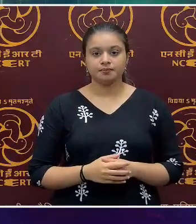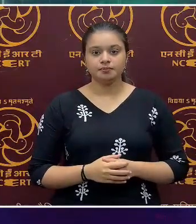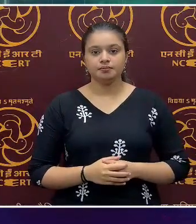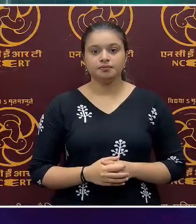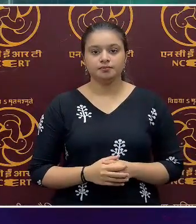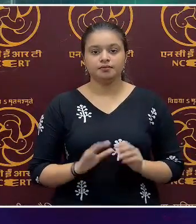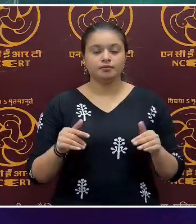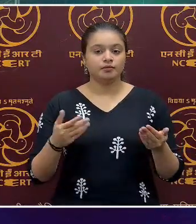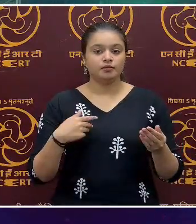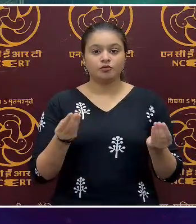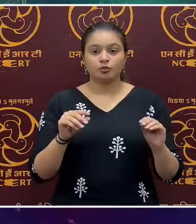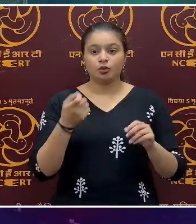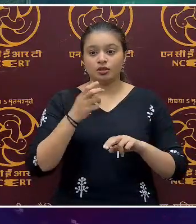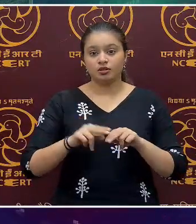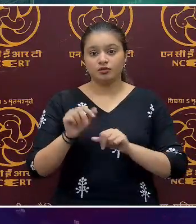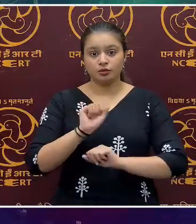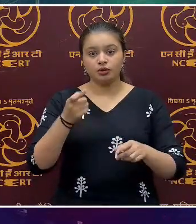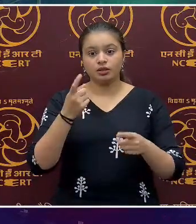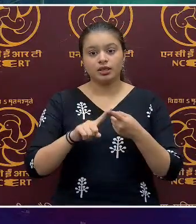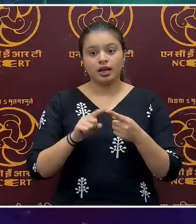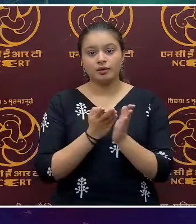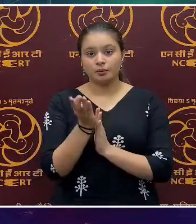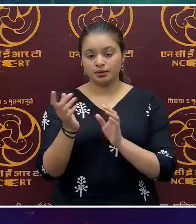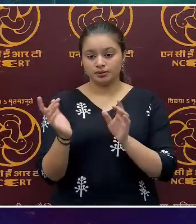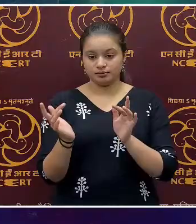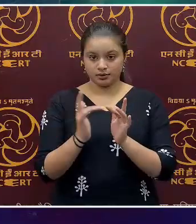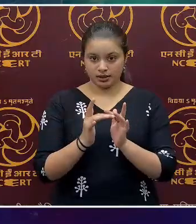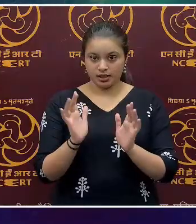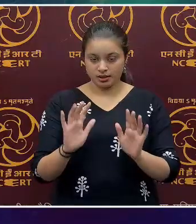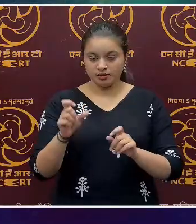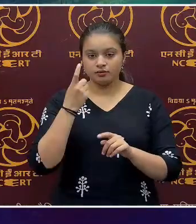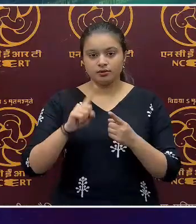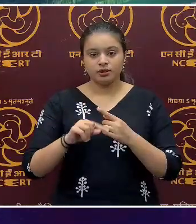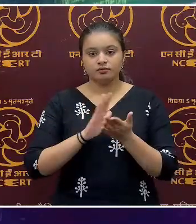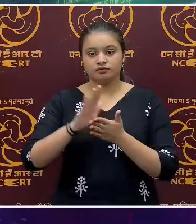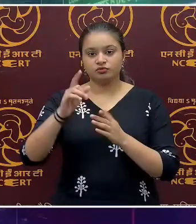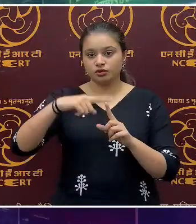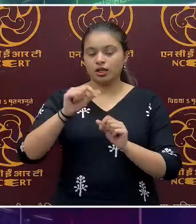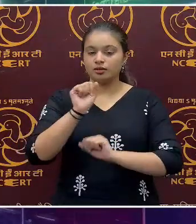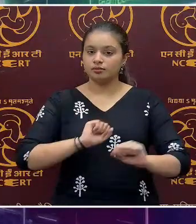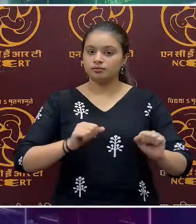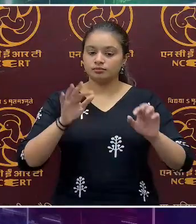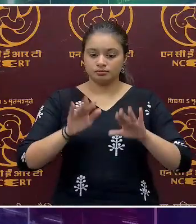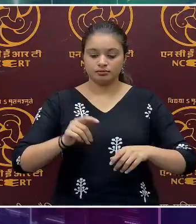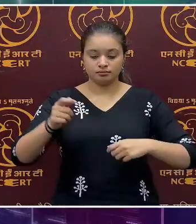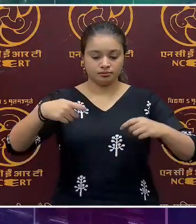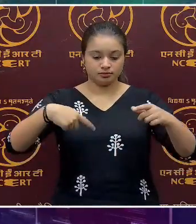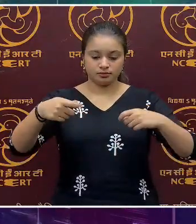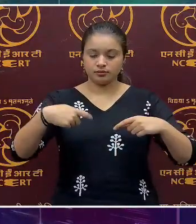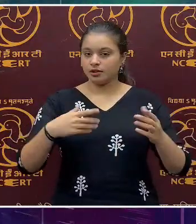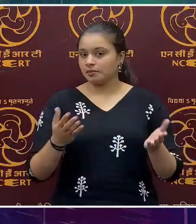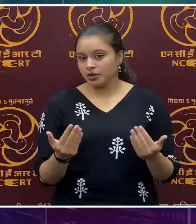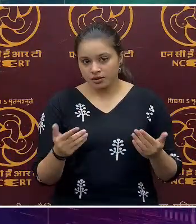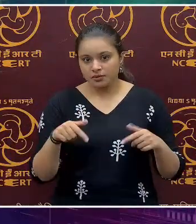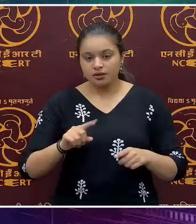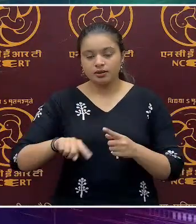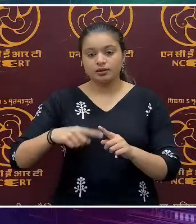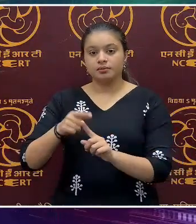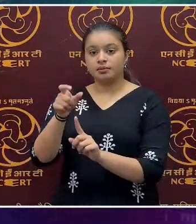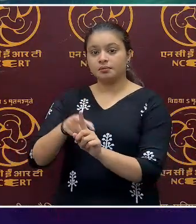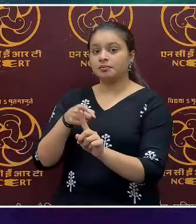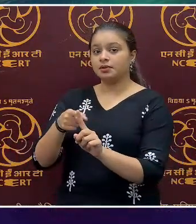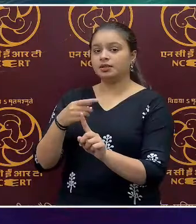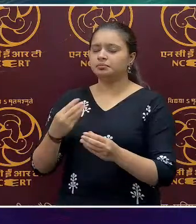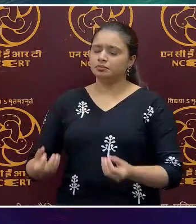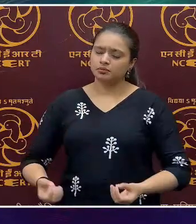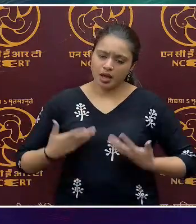ciet.nic.in. And if you have joined us through our live streaming, then you have to go to the live chat box, and then only you can drop your comments out there. Our expert will be more than